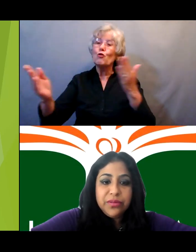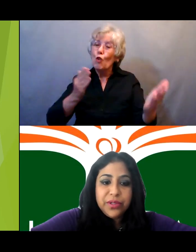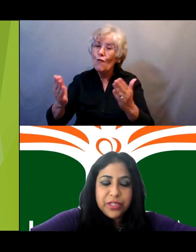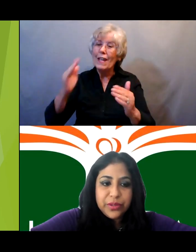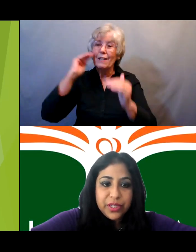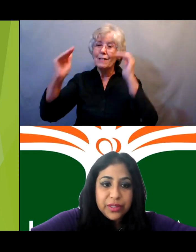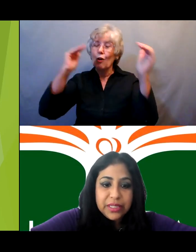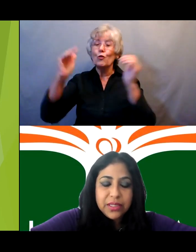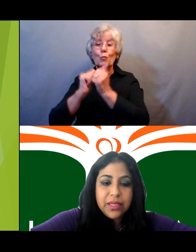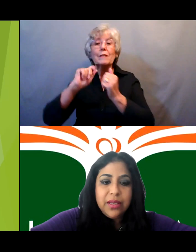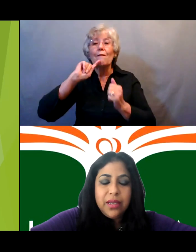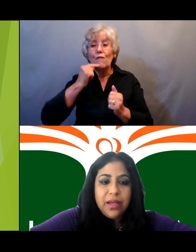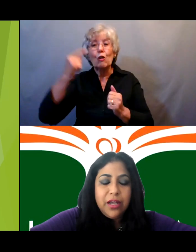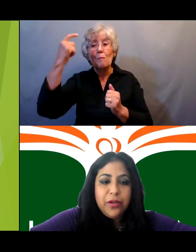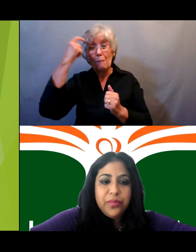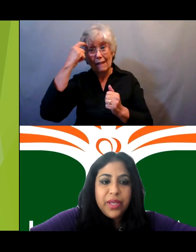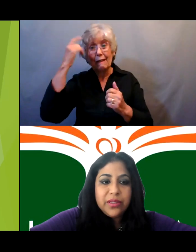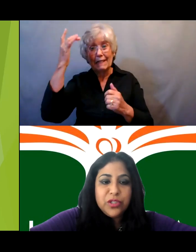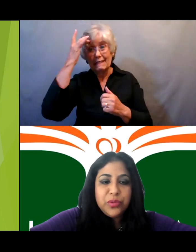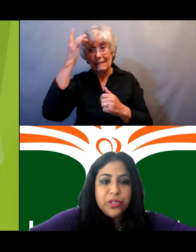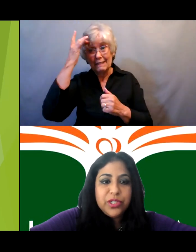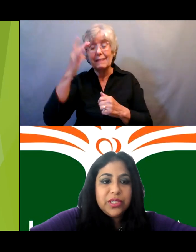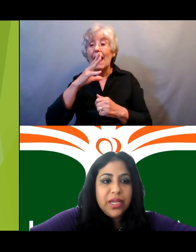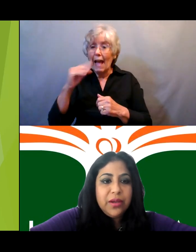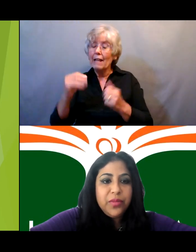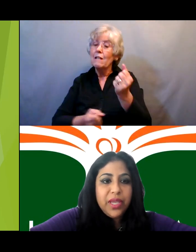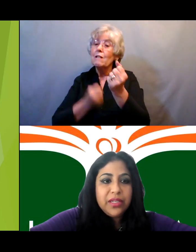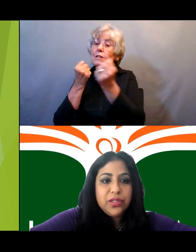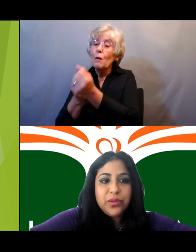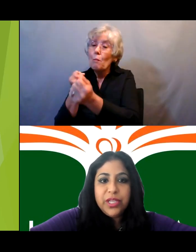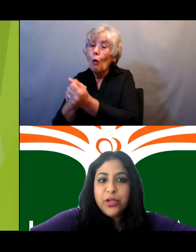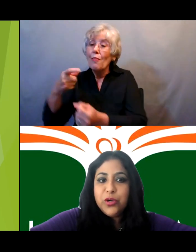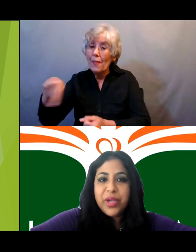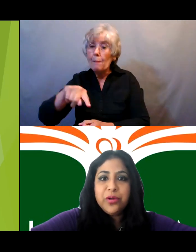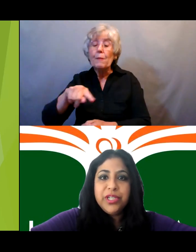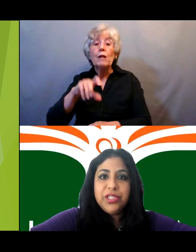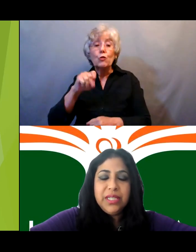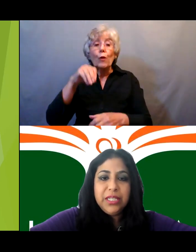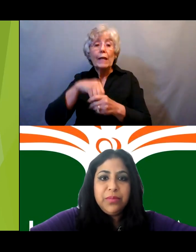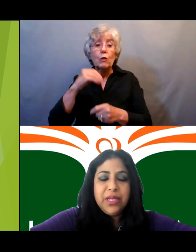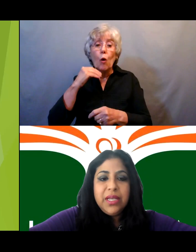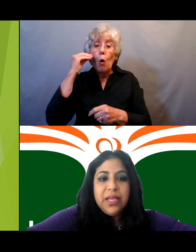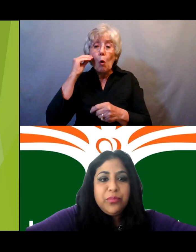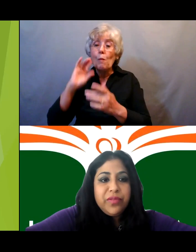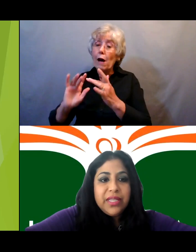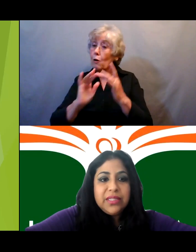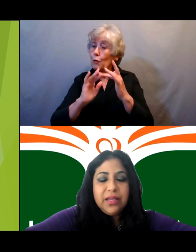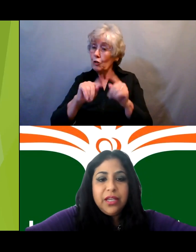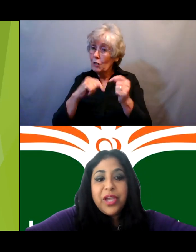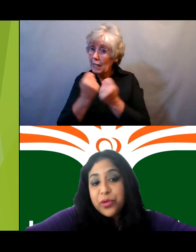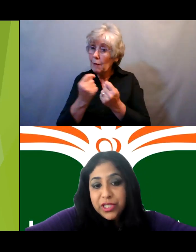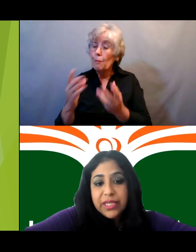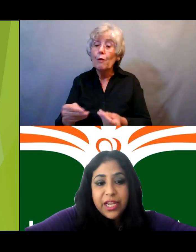with severe mental illness and support. And so in-home outreach team